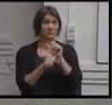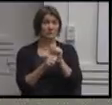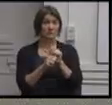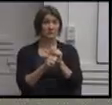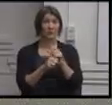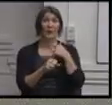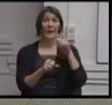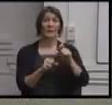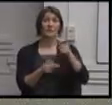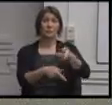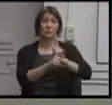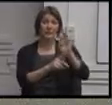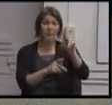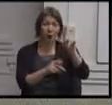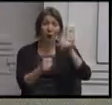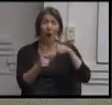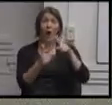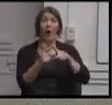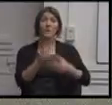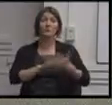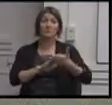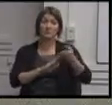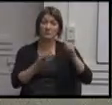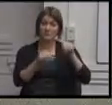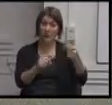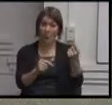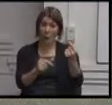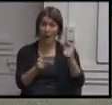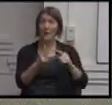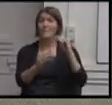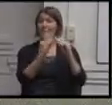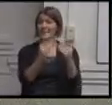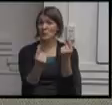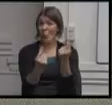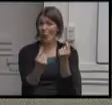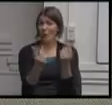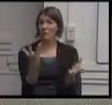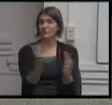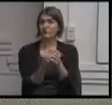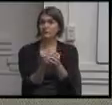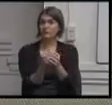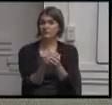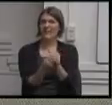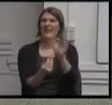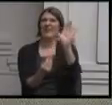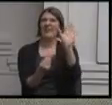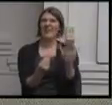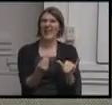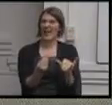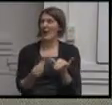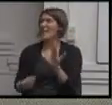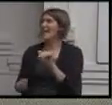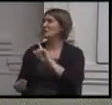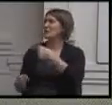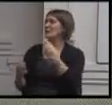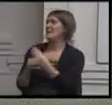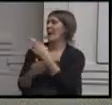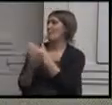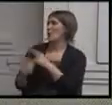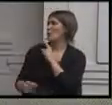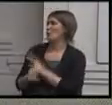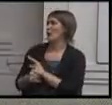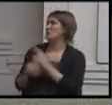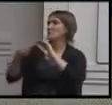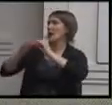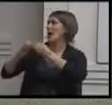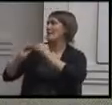bond payments, operating expenses, and maintenance expenses. And that's the thing that's just math, right? That's the thing that's just math.